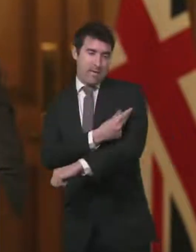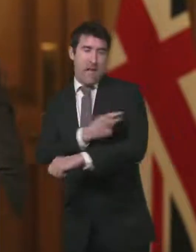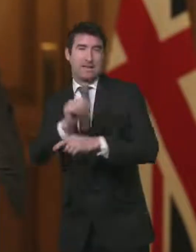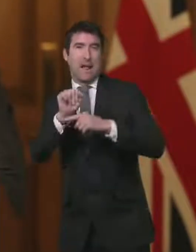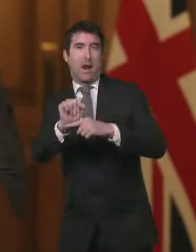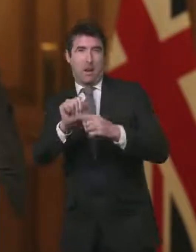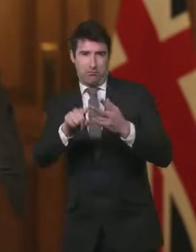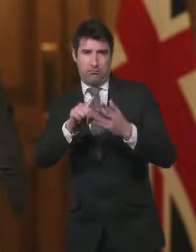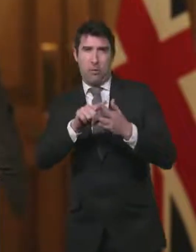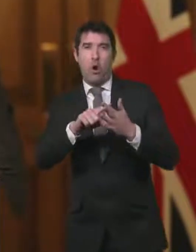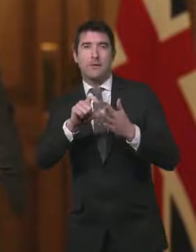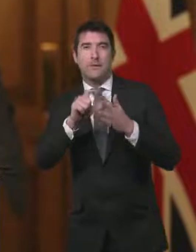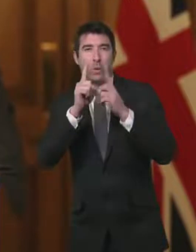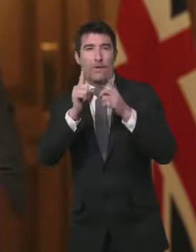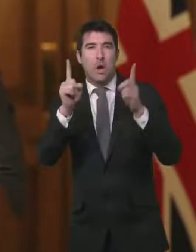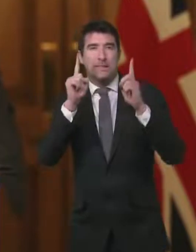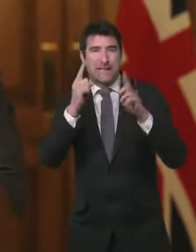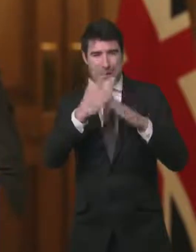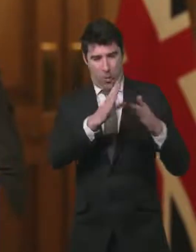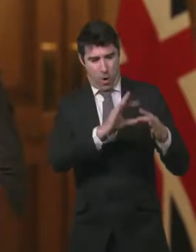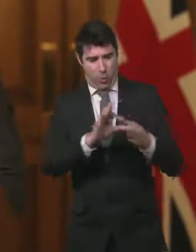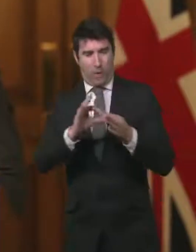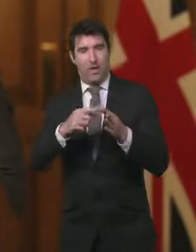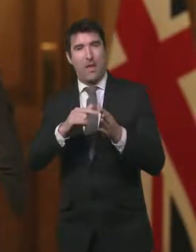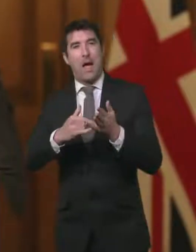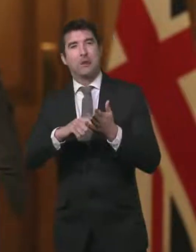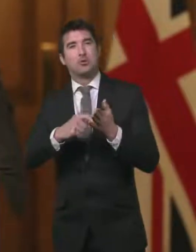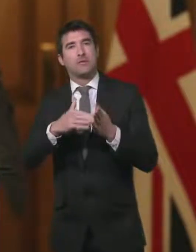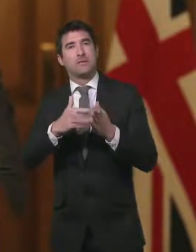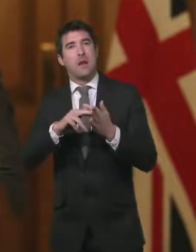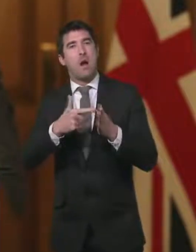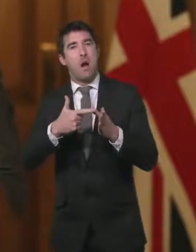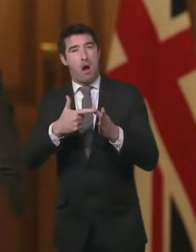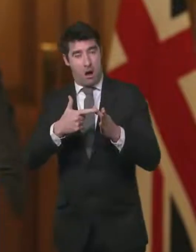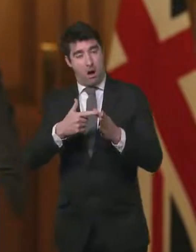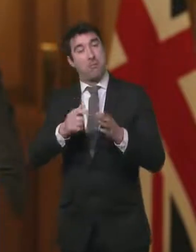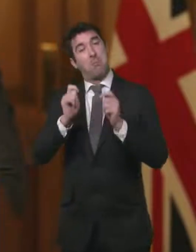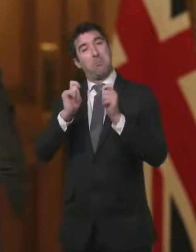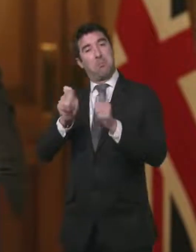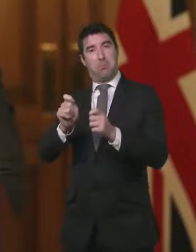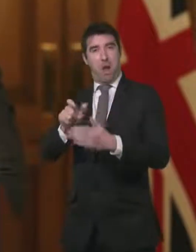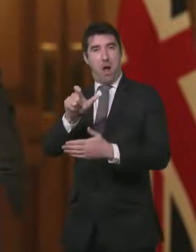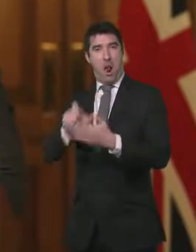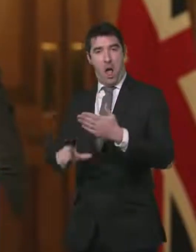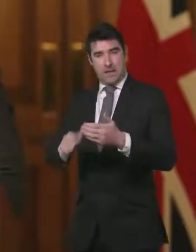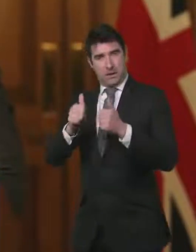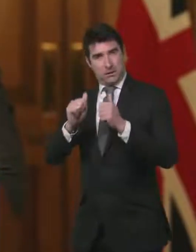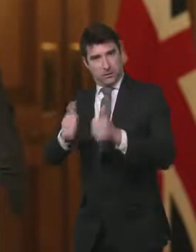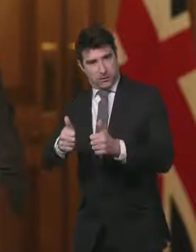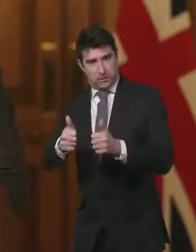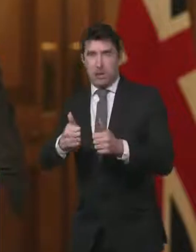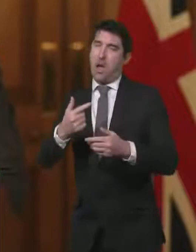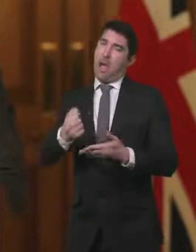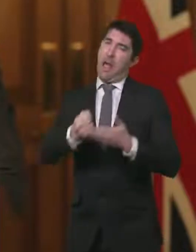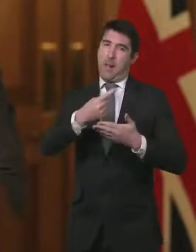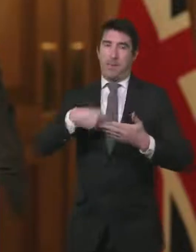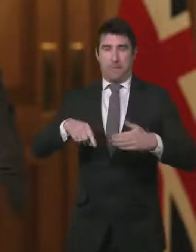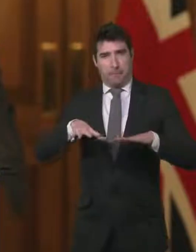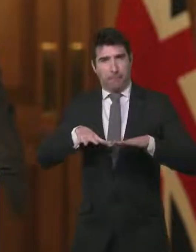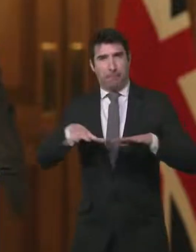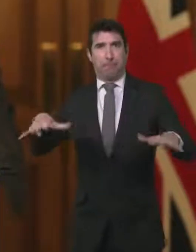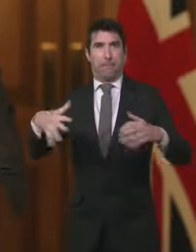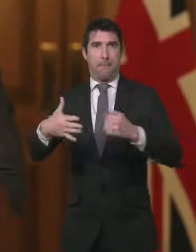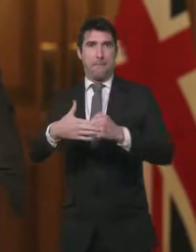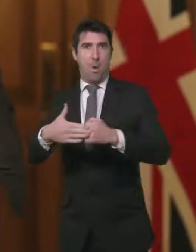vaccinate them more quickly. And there's one important development that's helping us to accelerate our vaccination